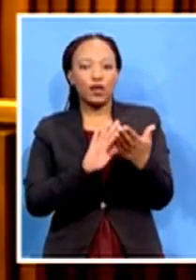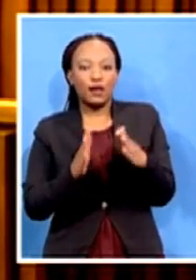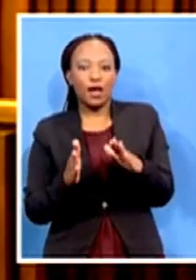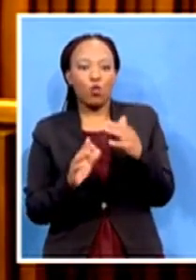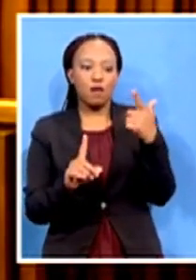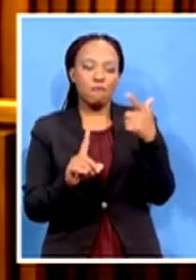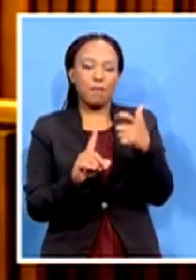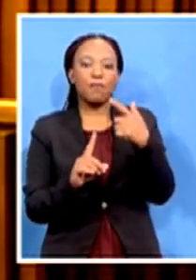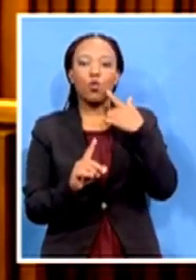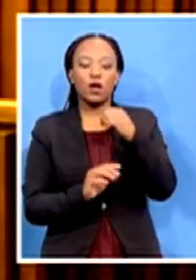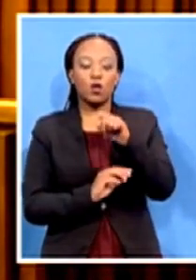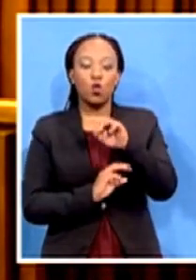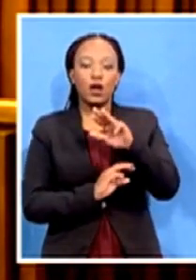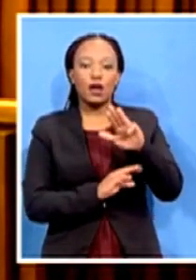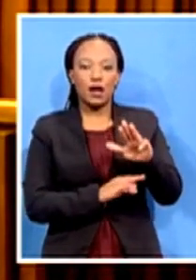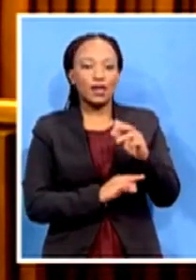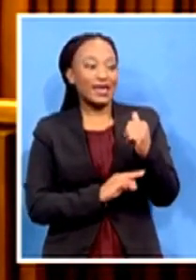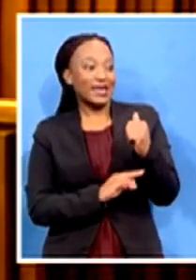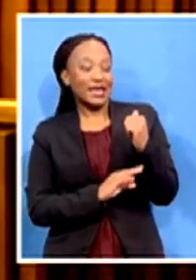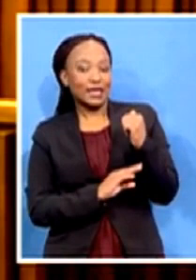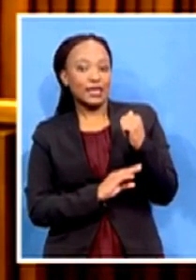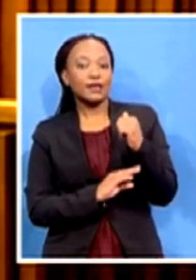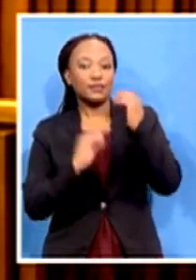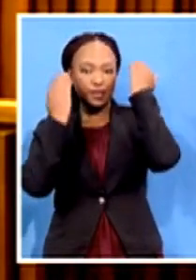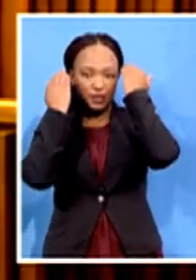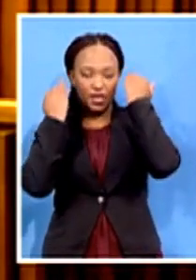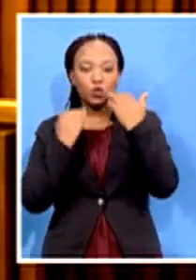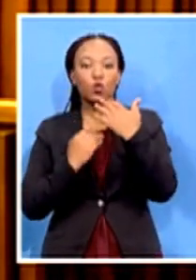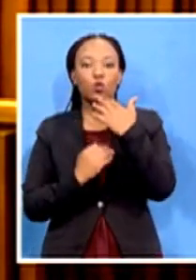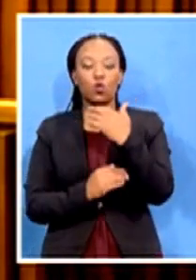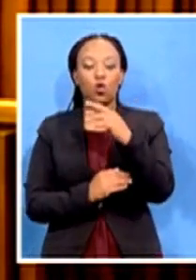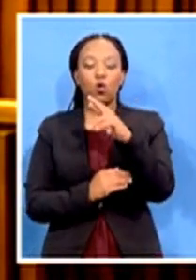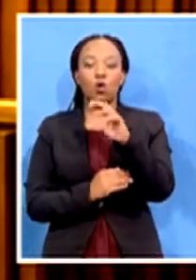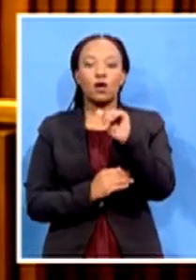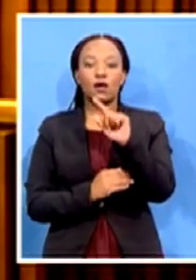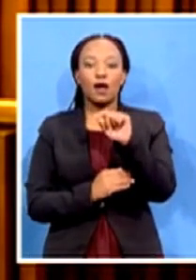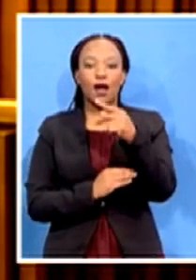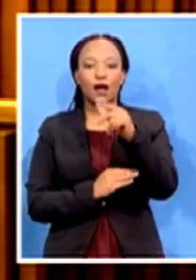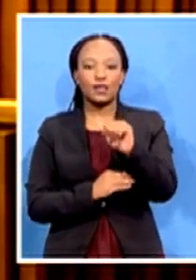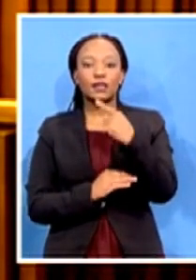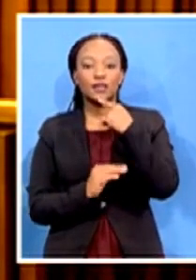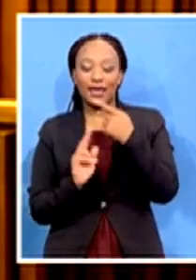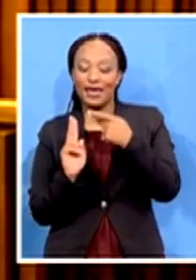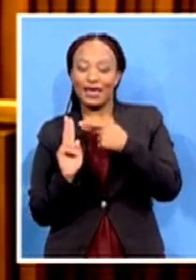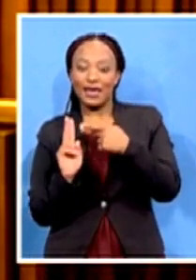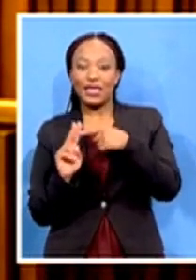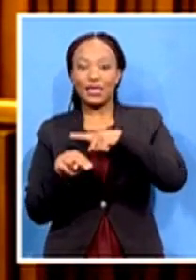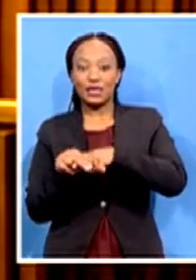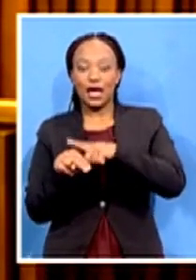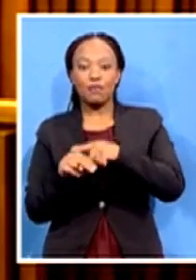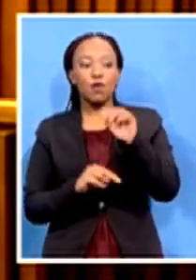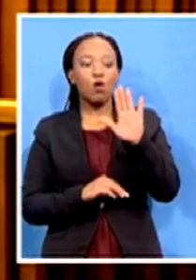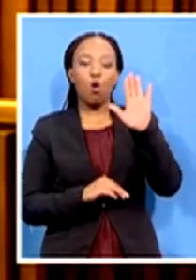judge, Rata Mukhatleng, said when Mdluli and Mthunzi took an oath to protect inhabitants of